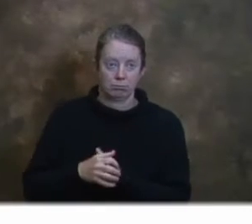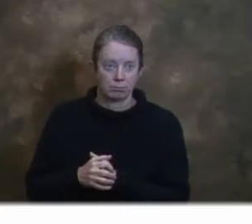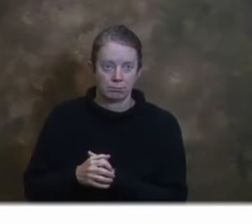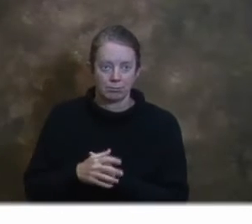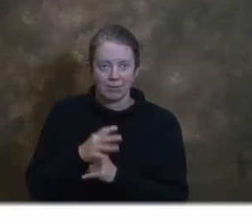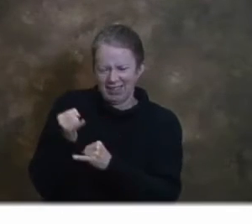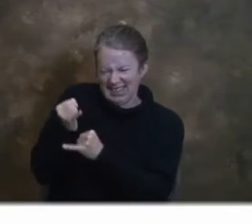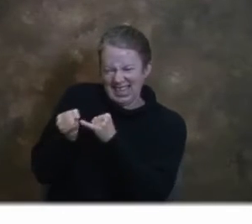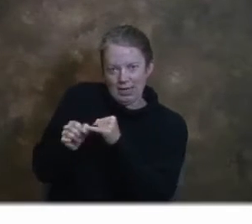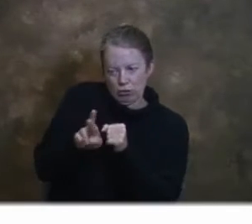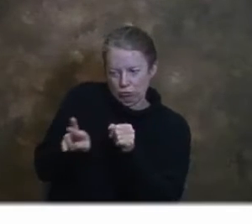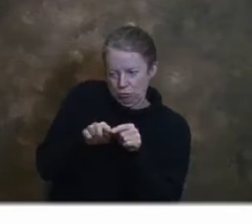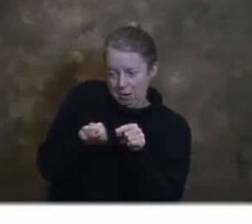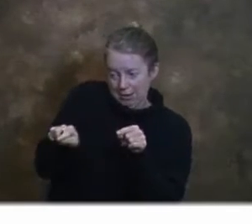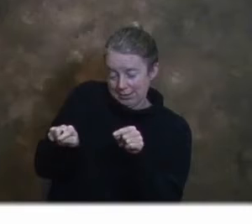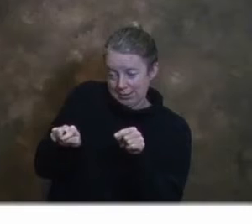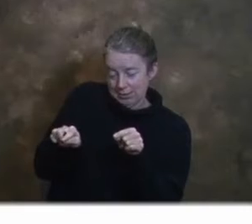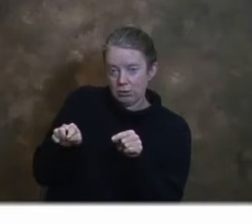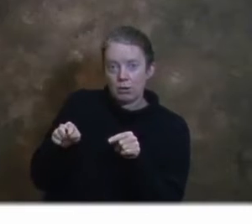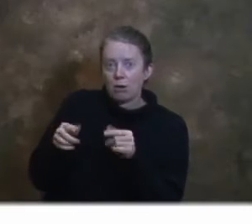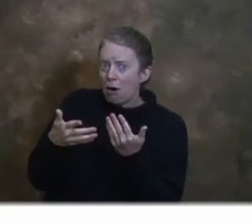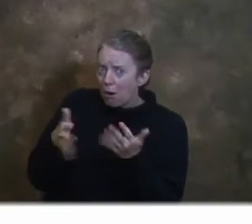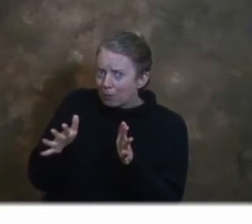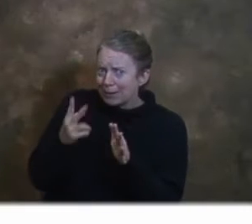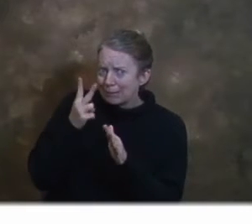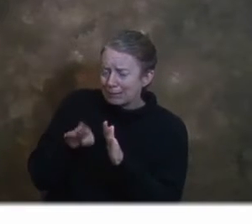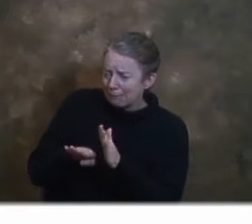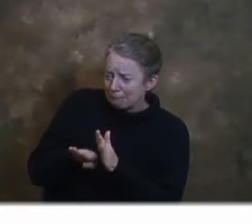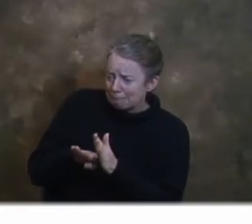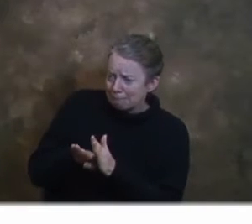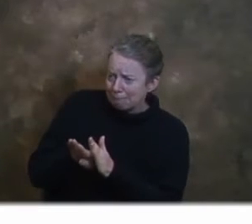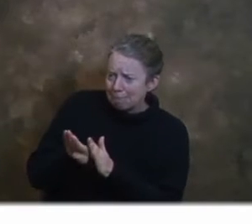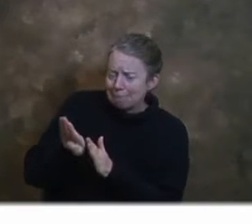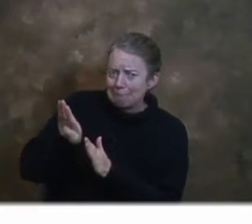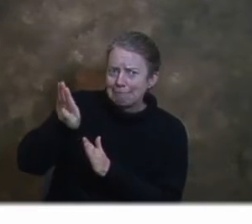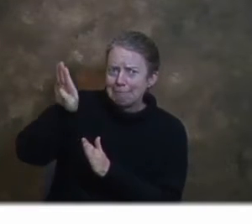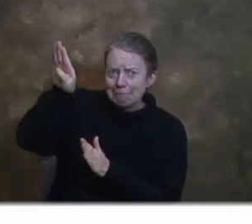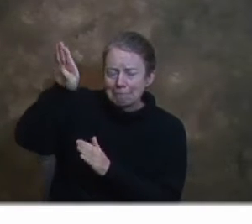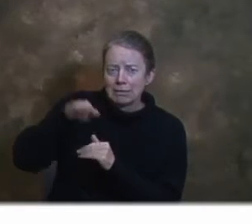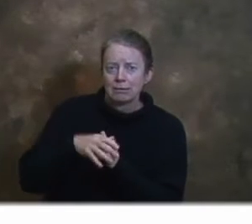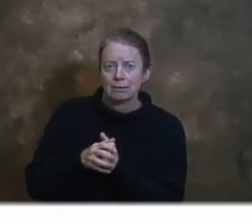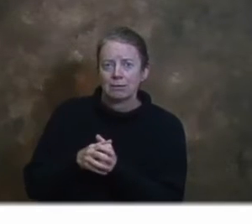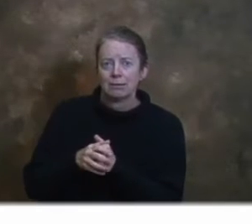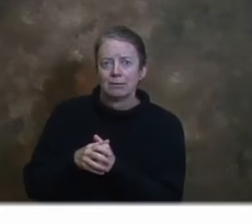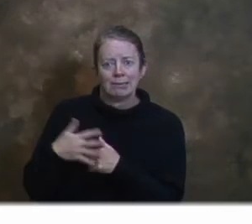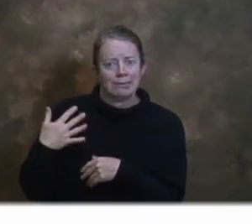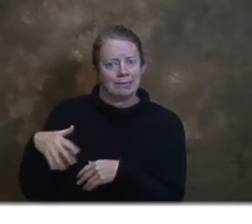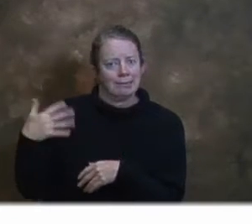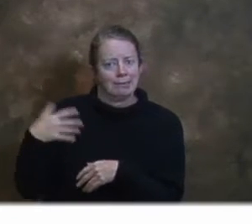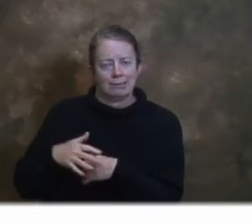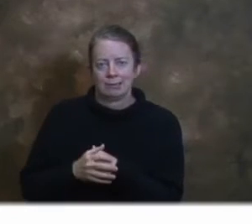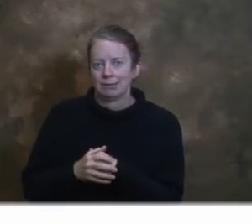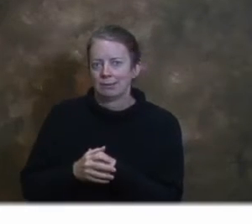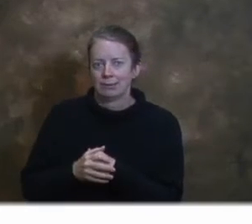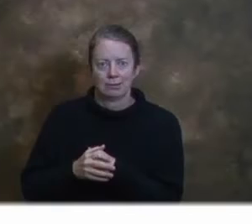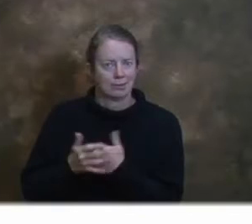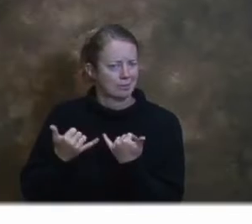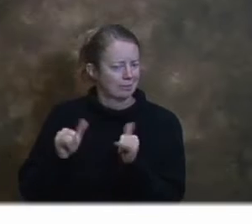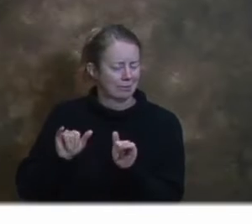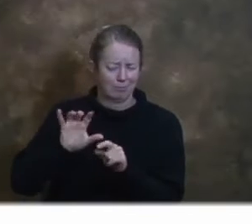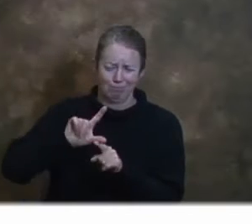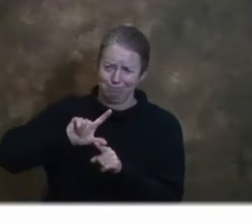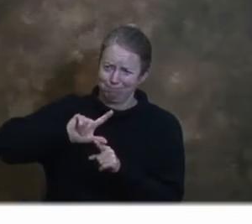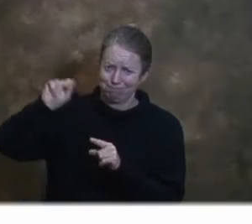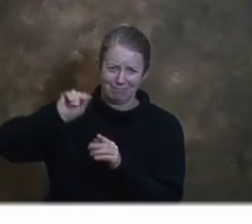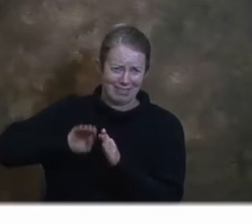end Epi Curve was already looking fairly steep in its incline. In the last couple of weeks, that has just exponentially